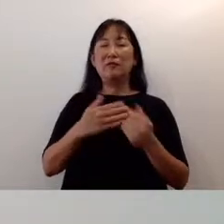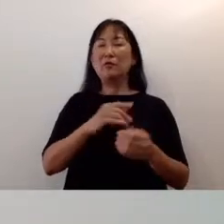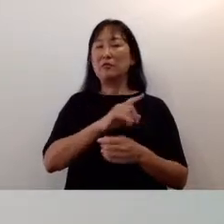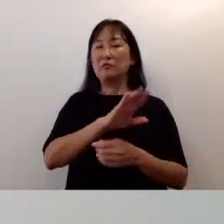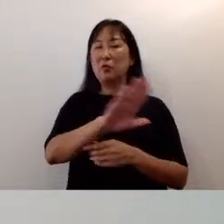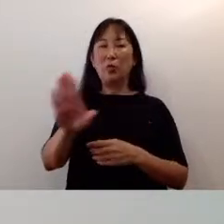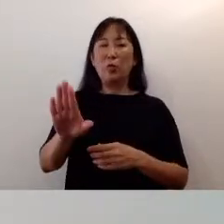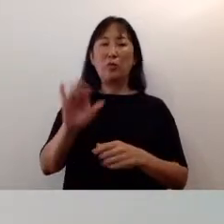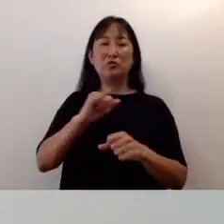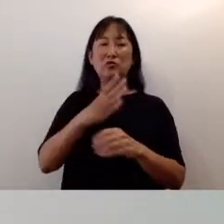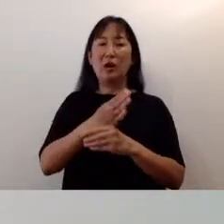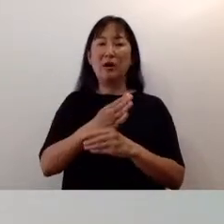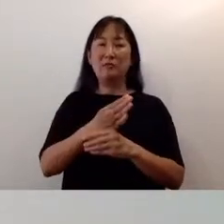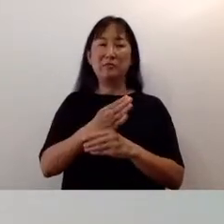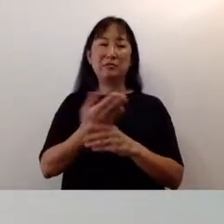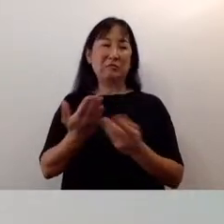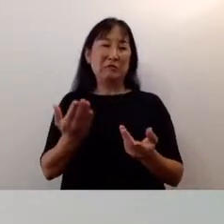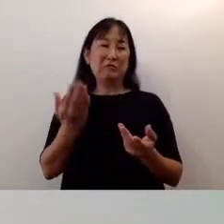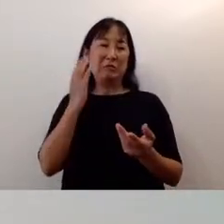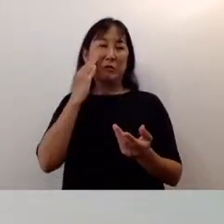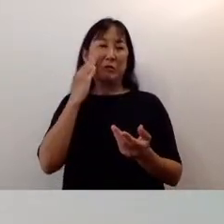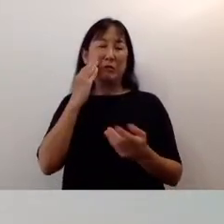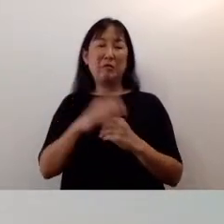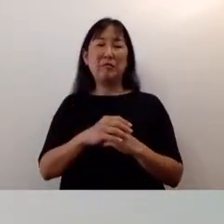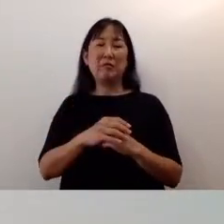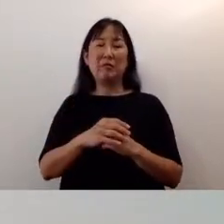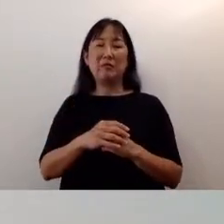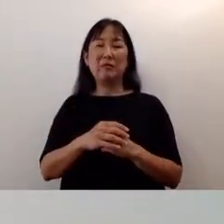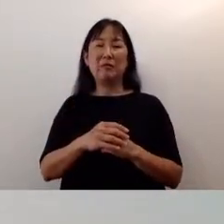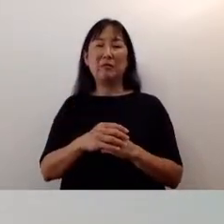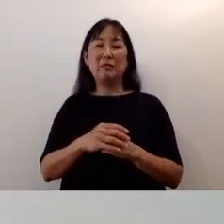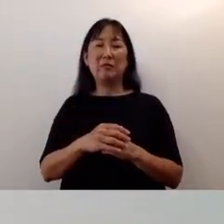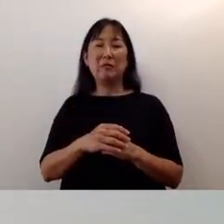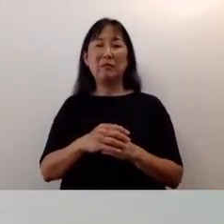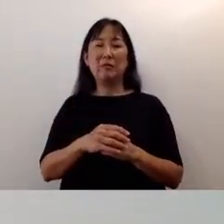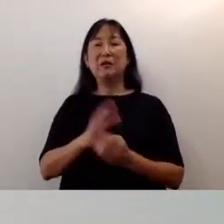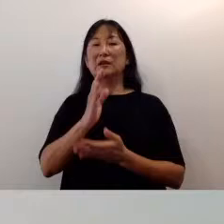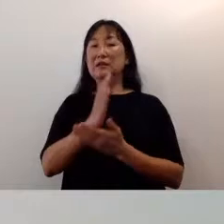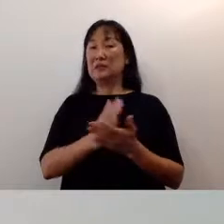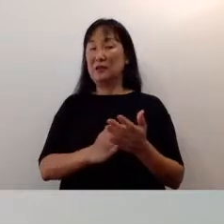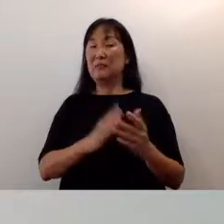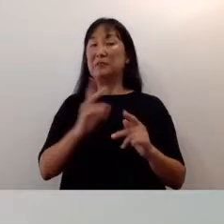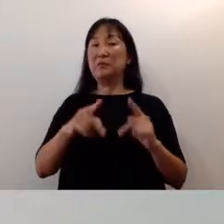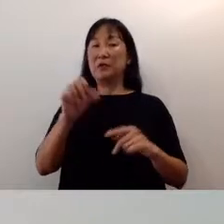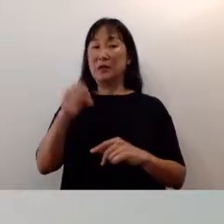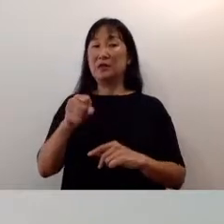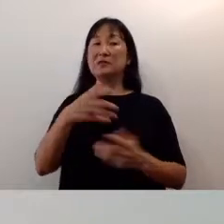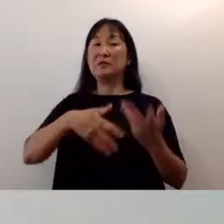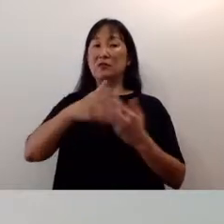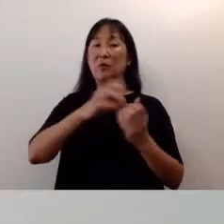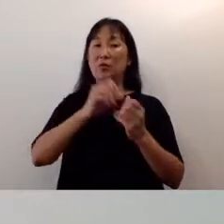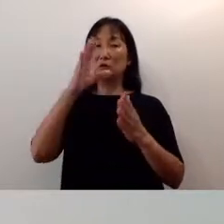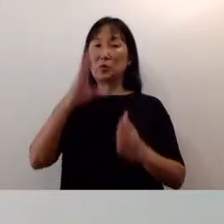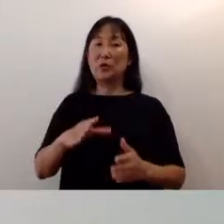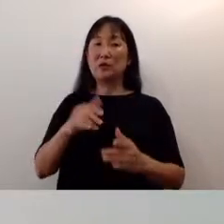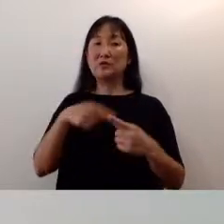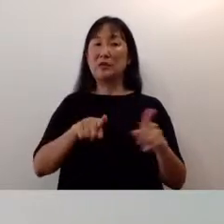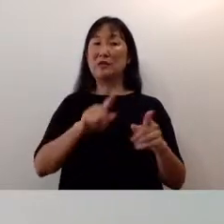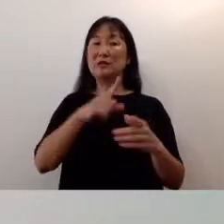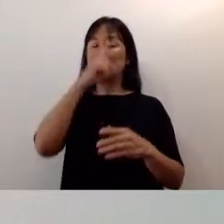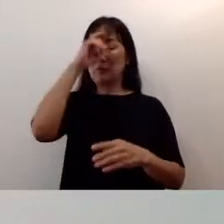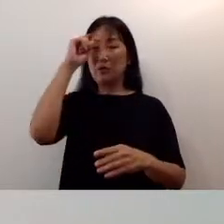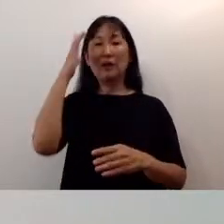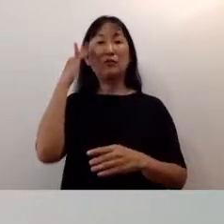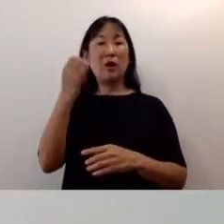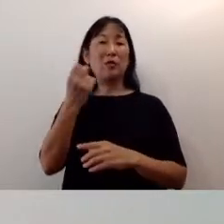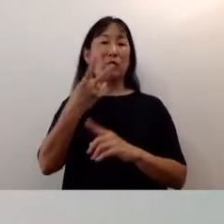respective job assignment is. It is definitely common and part of some folks' normal job to interact with students in the summer. That's part of the reason why they're